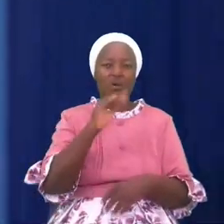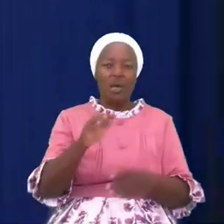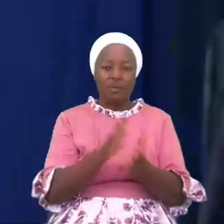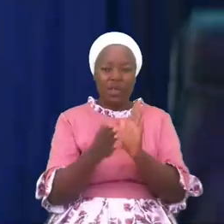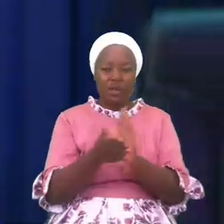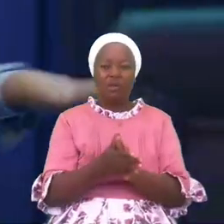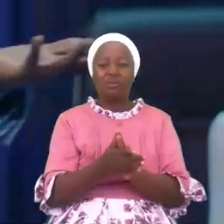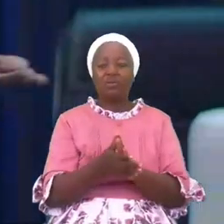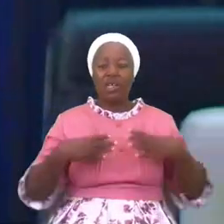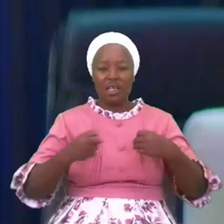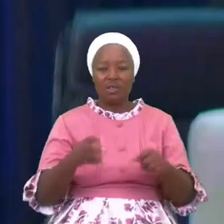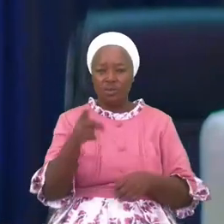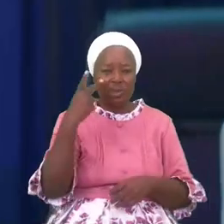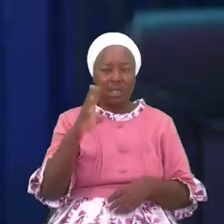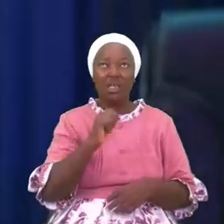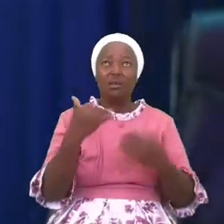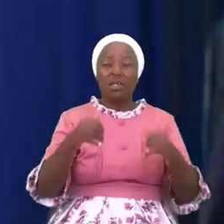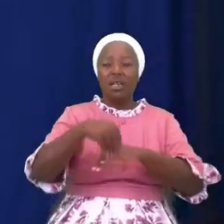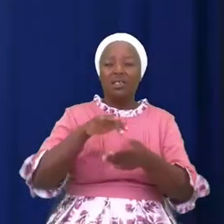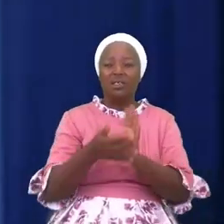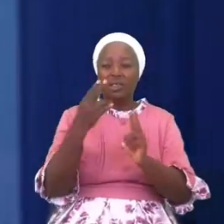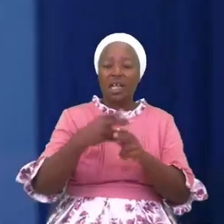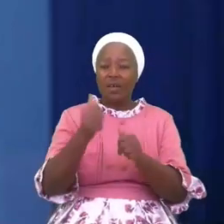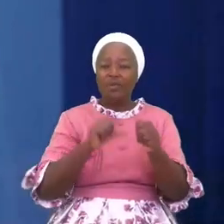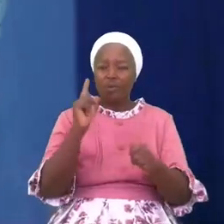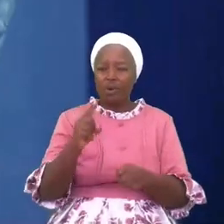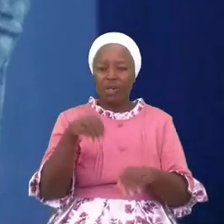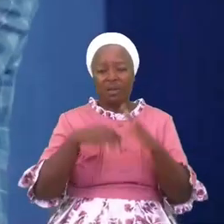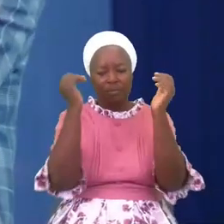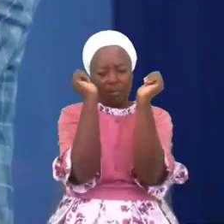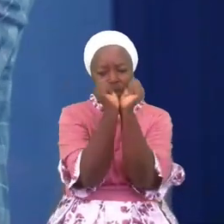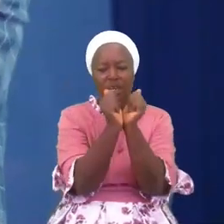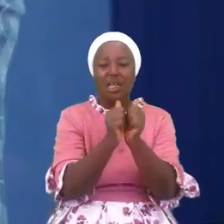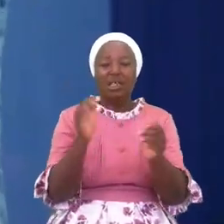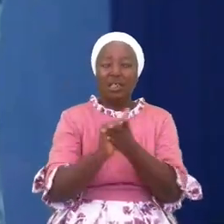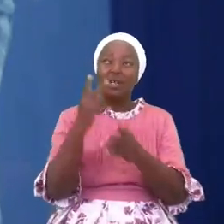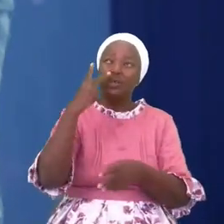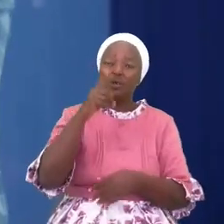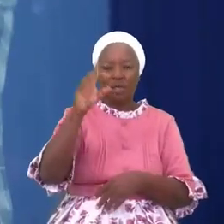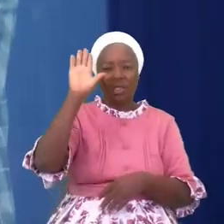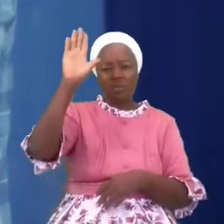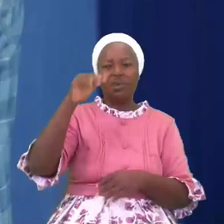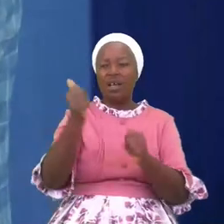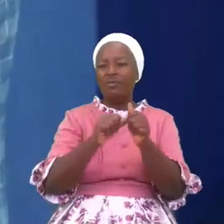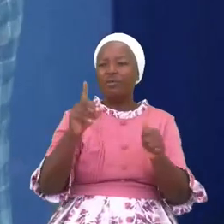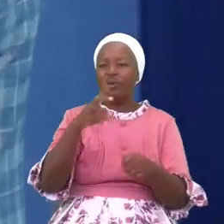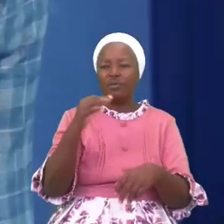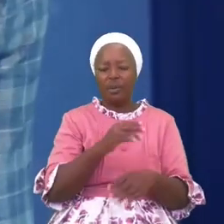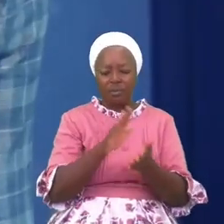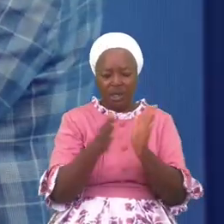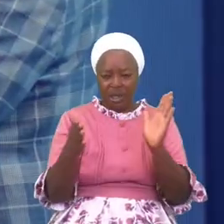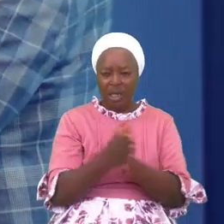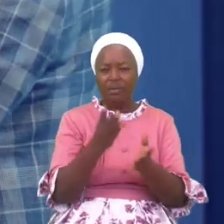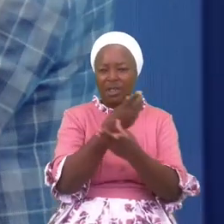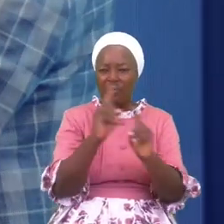him, they were totally delivered. All the bondage, all the chains and the shackles of sin and